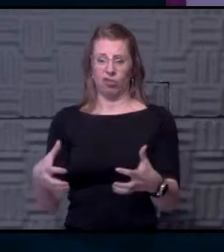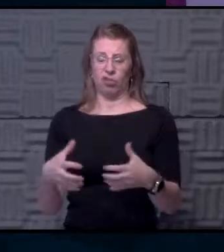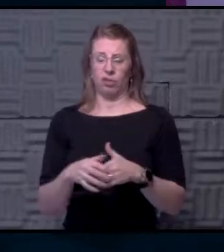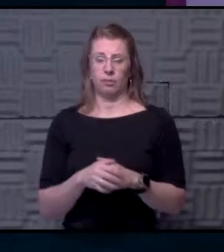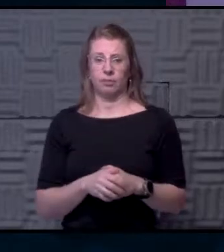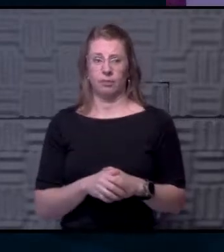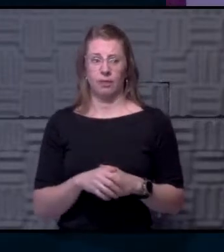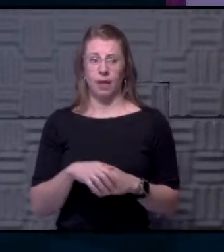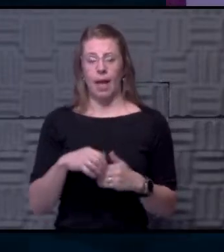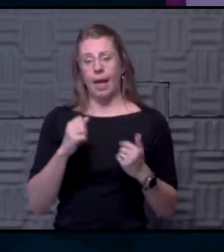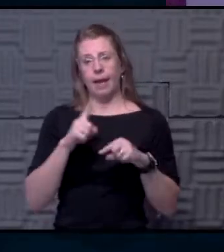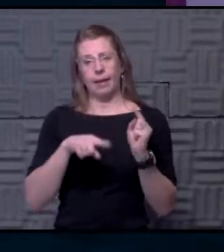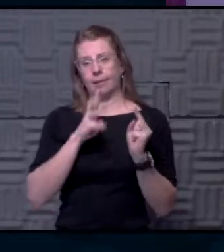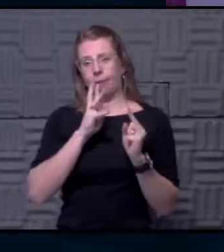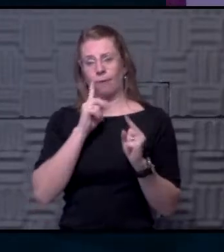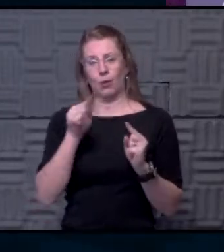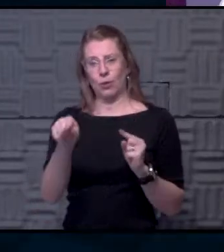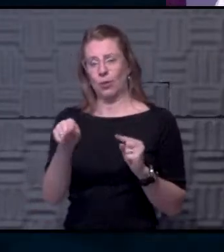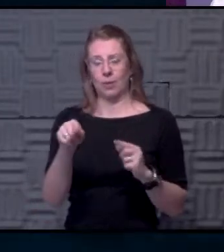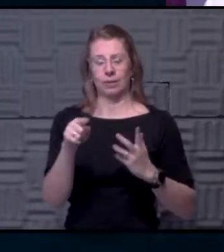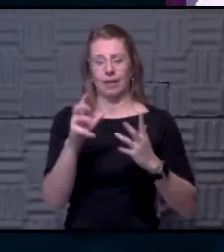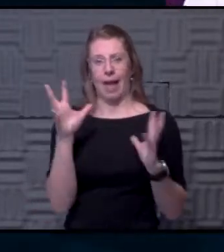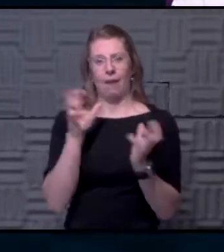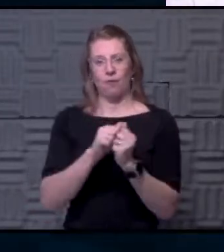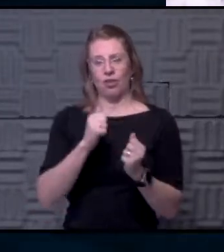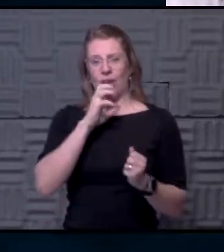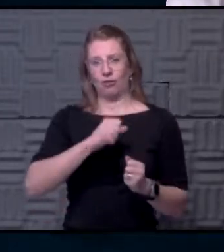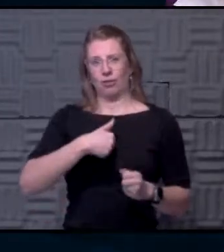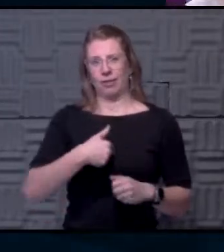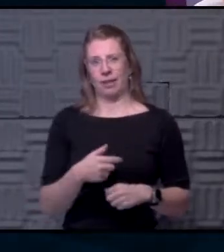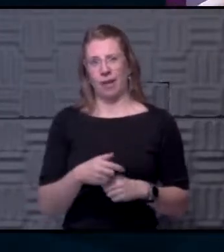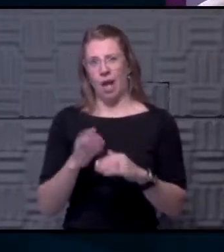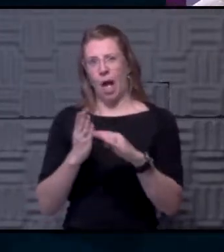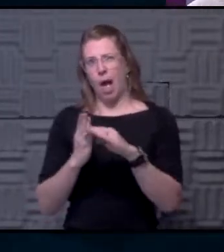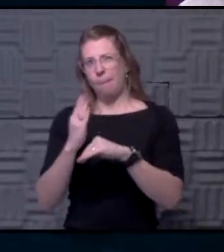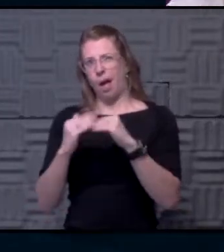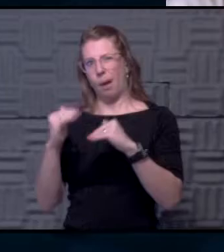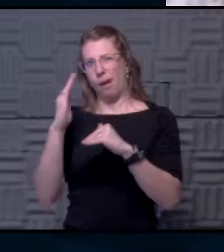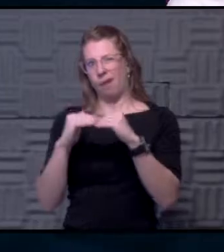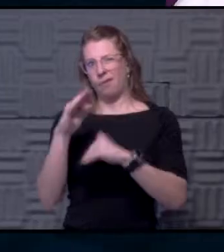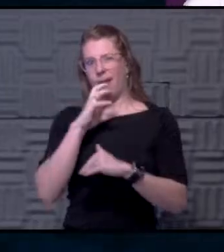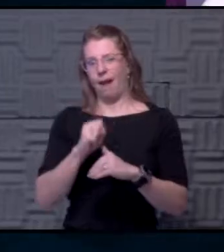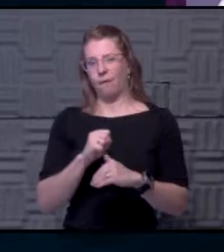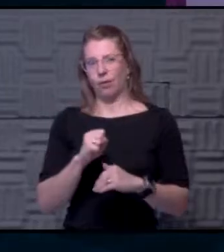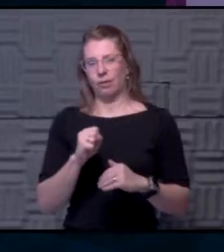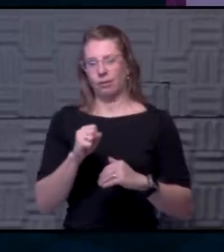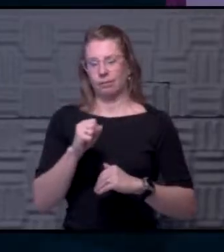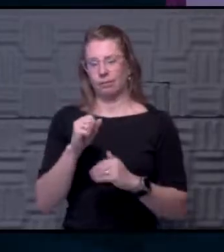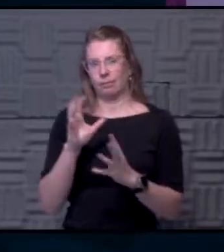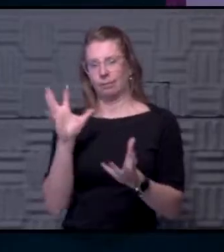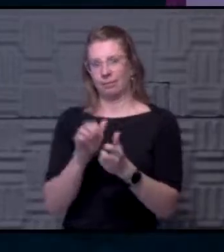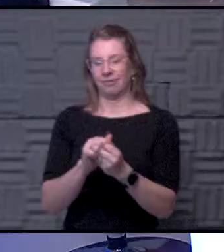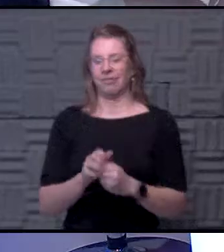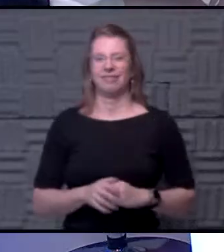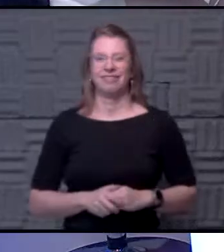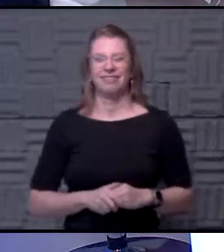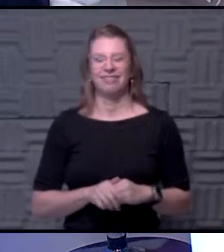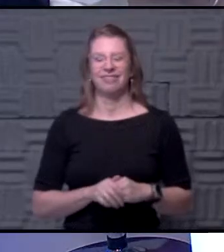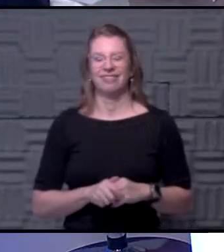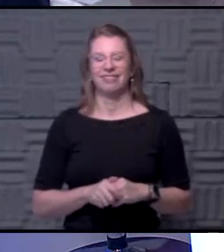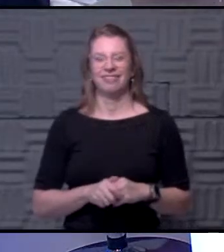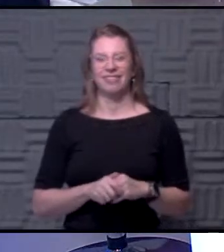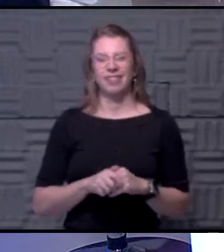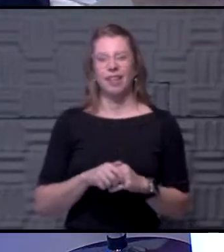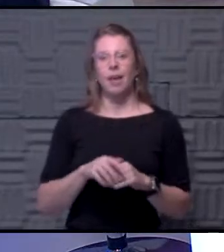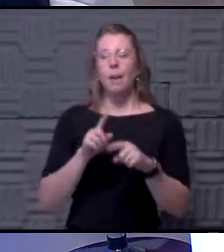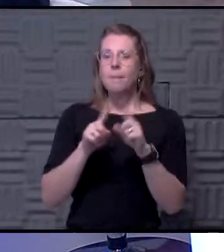of the people coming in. I'm above average. Zinger, how about that one, brother? Well, and it may point into the fact that